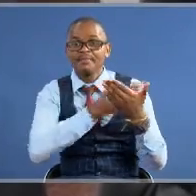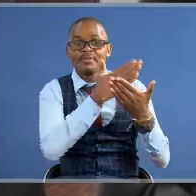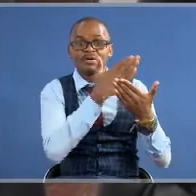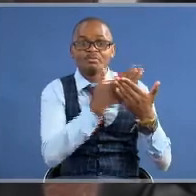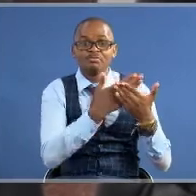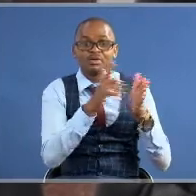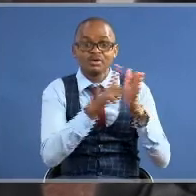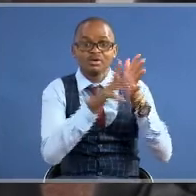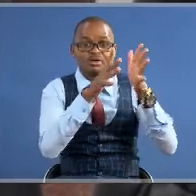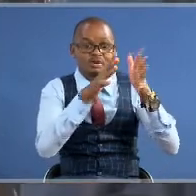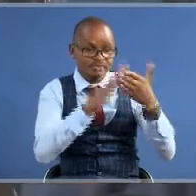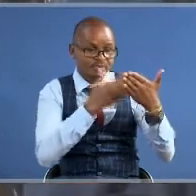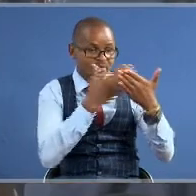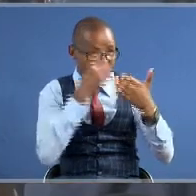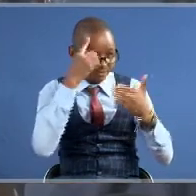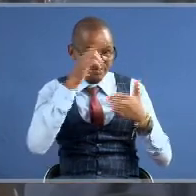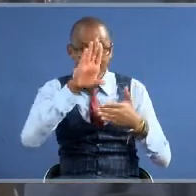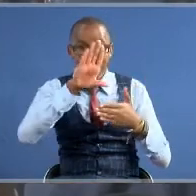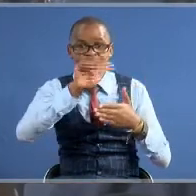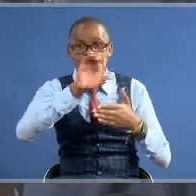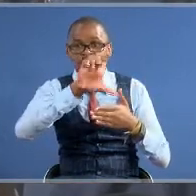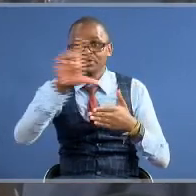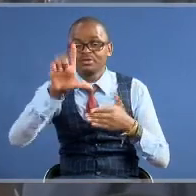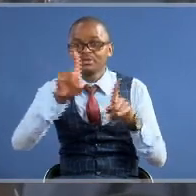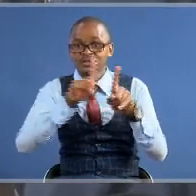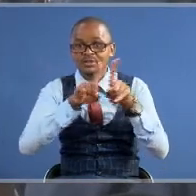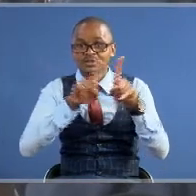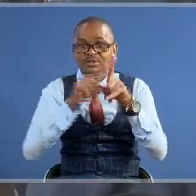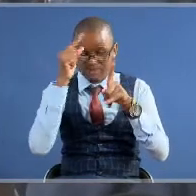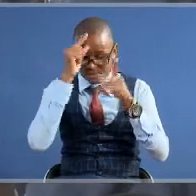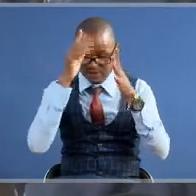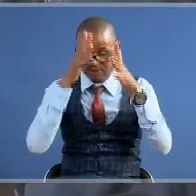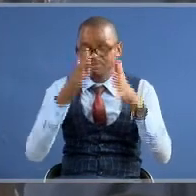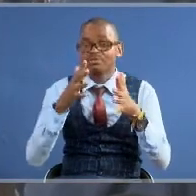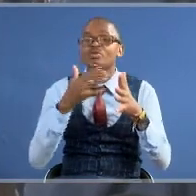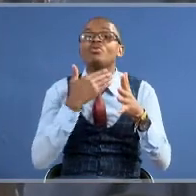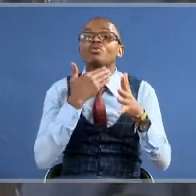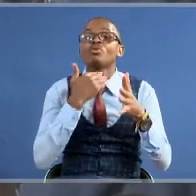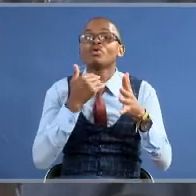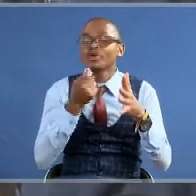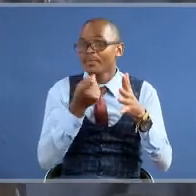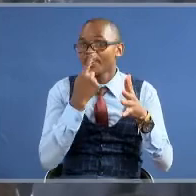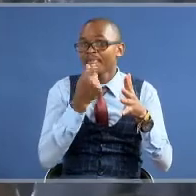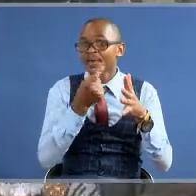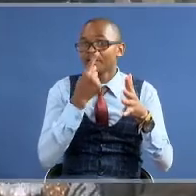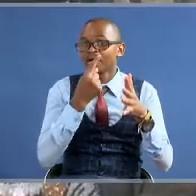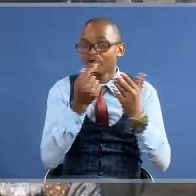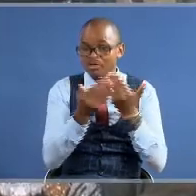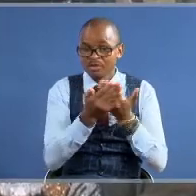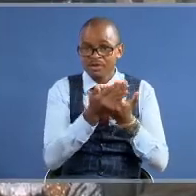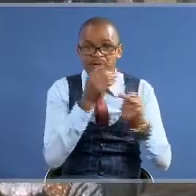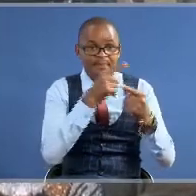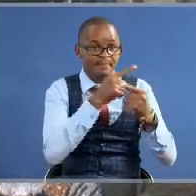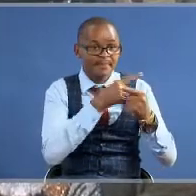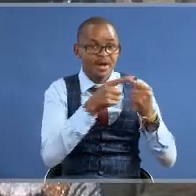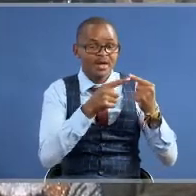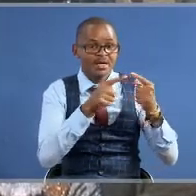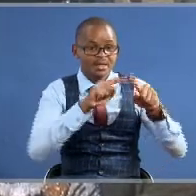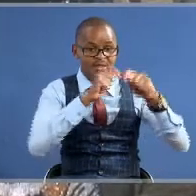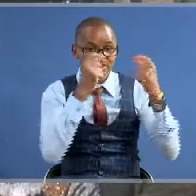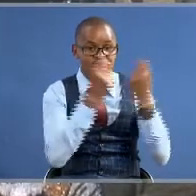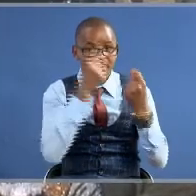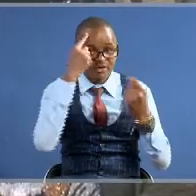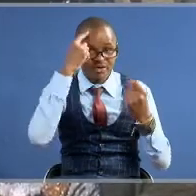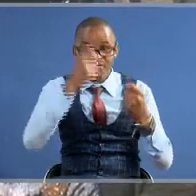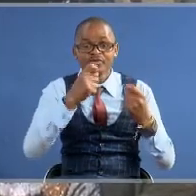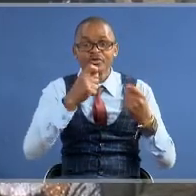Sonko lawyers had applied for a bail application, arguing that the governor was sick and needed medical attention. But prosecution team opposed